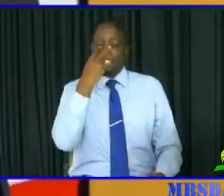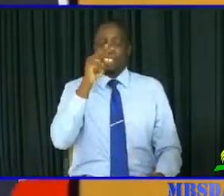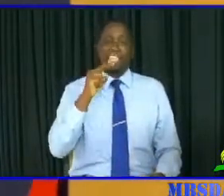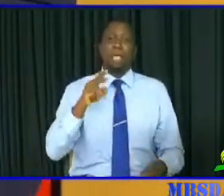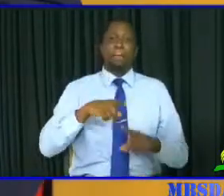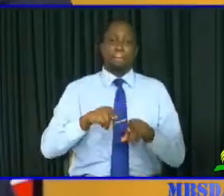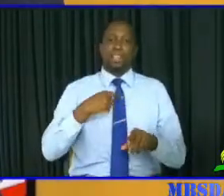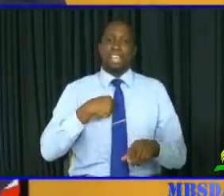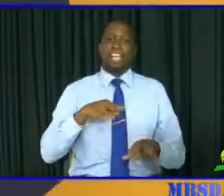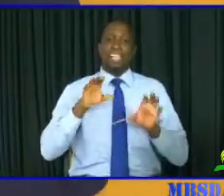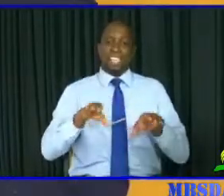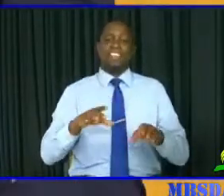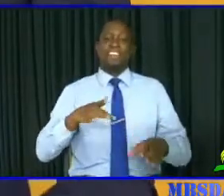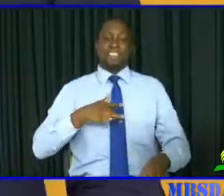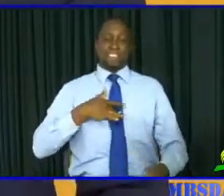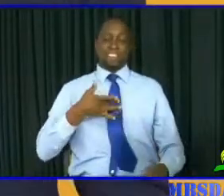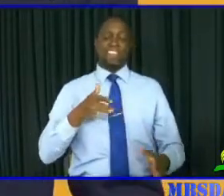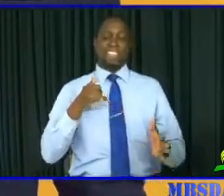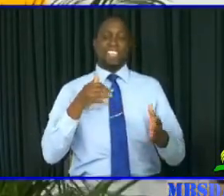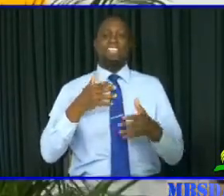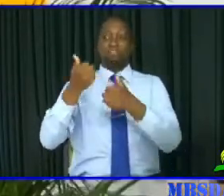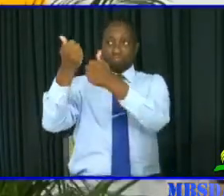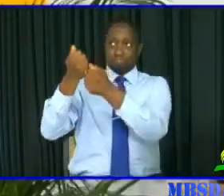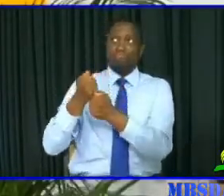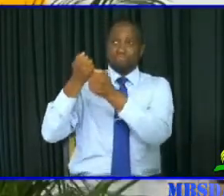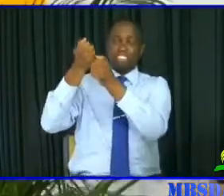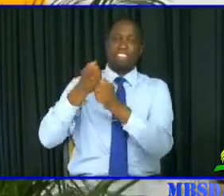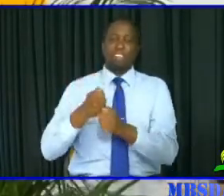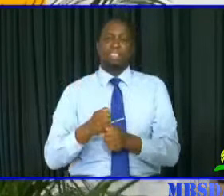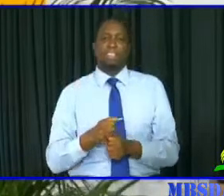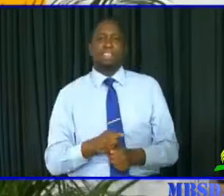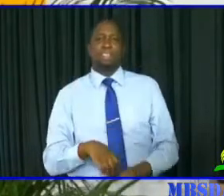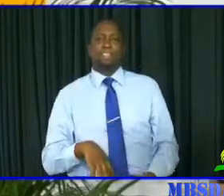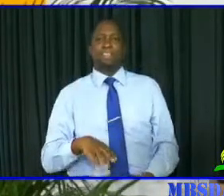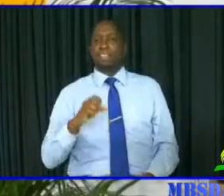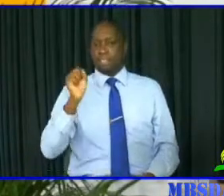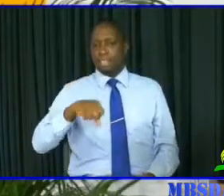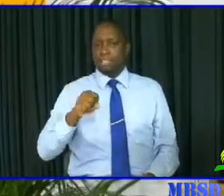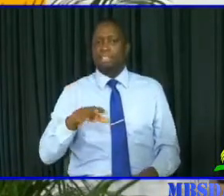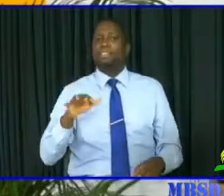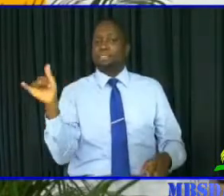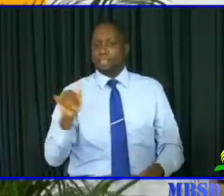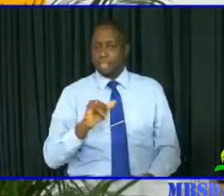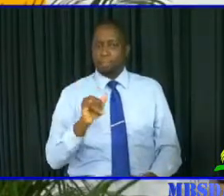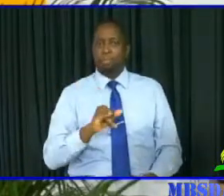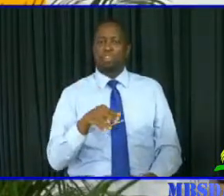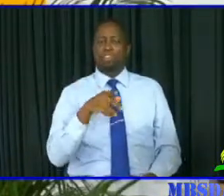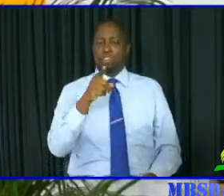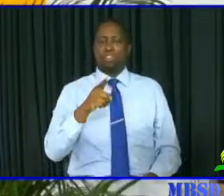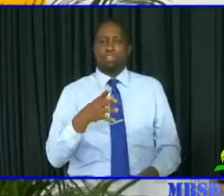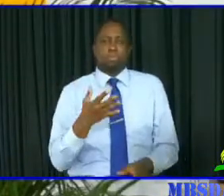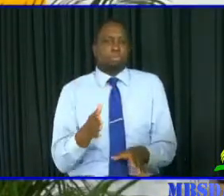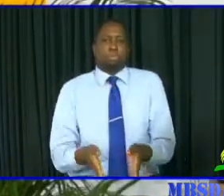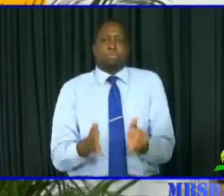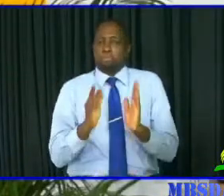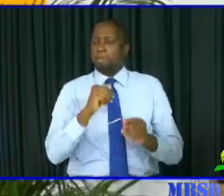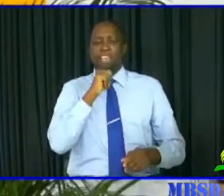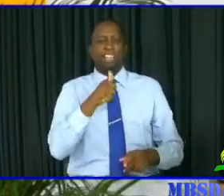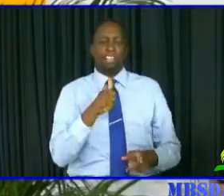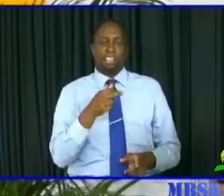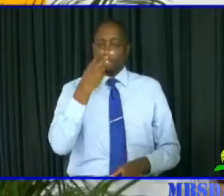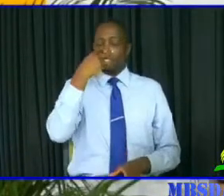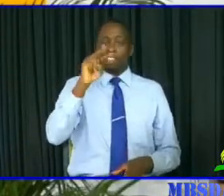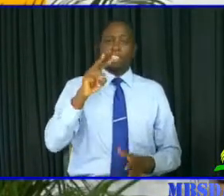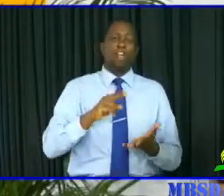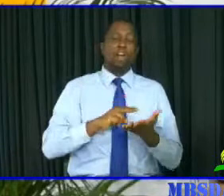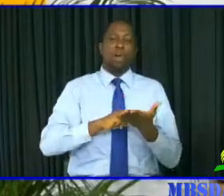may not be able to see the Holy Spirit tonight, but I know the Holy Spirit is there. And I pray that you can feel the pull. You